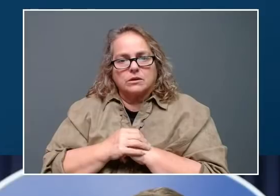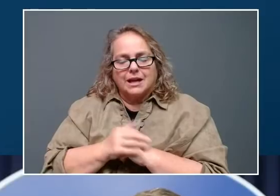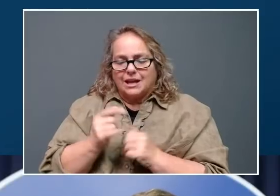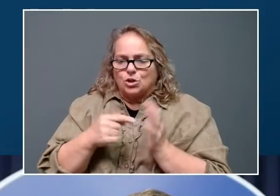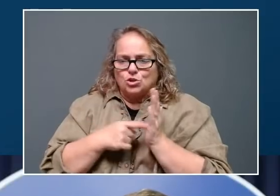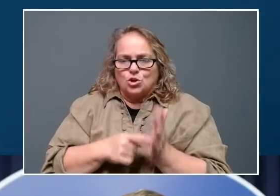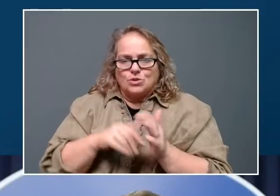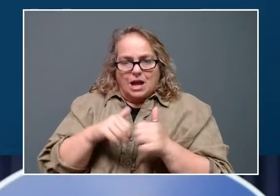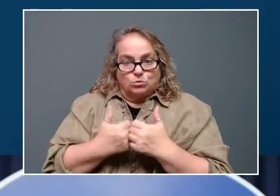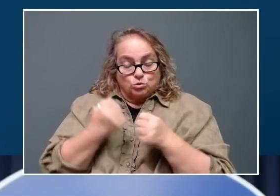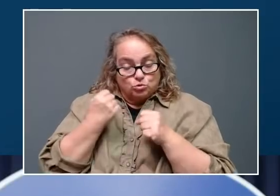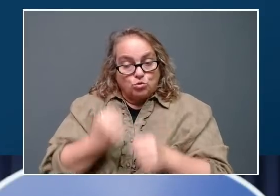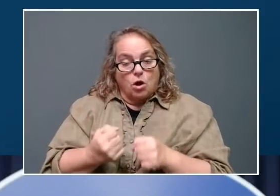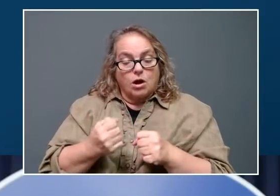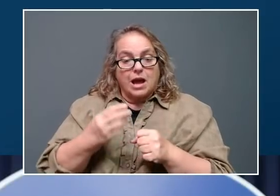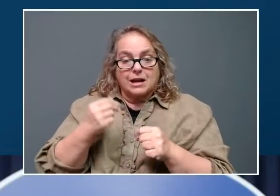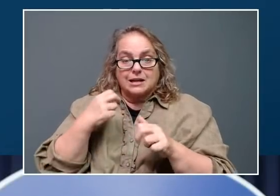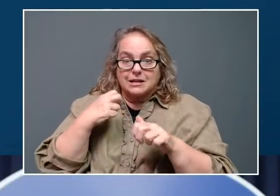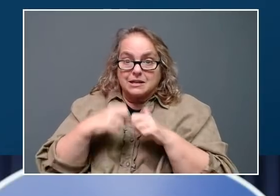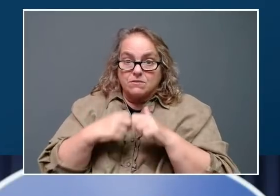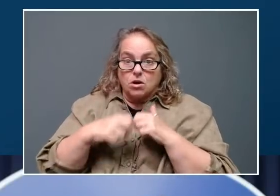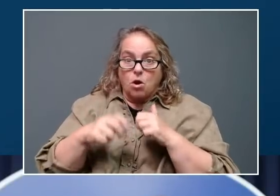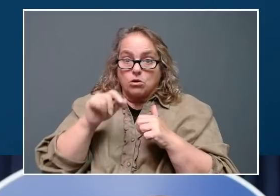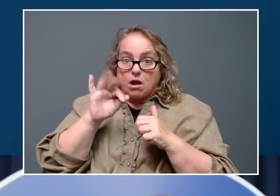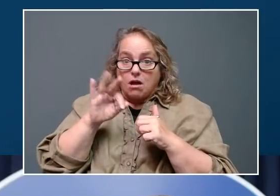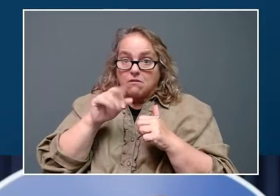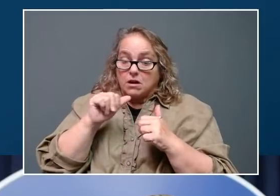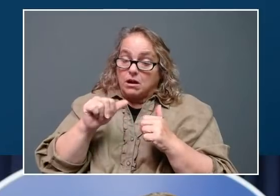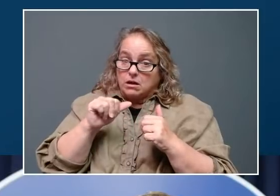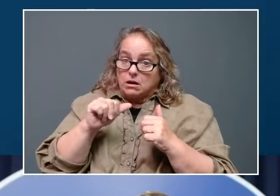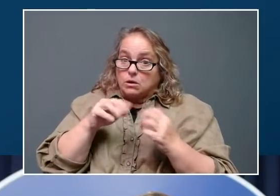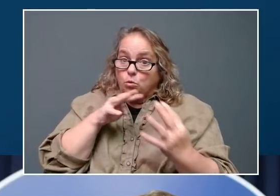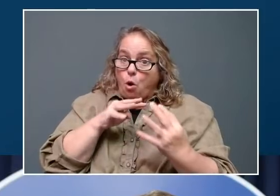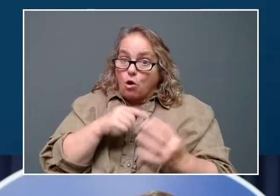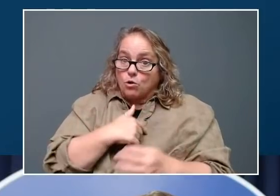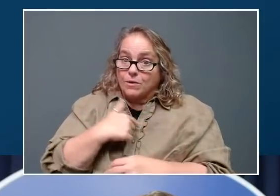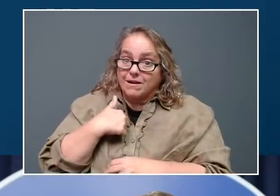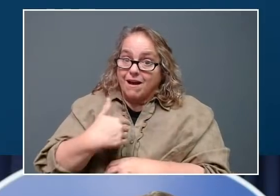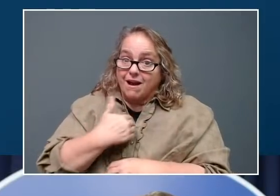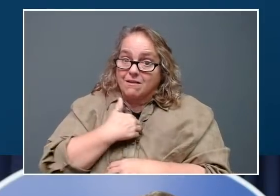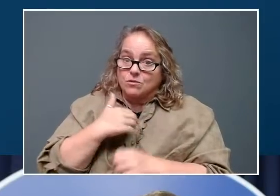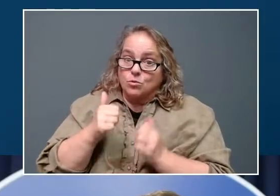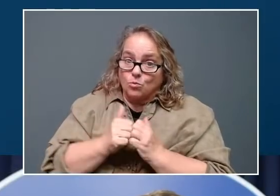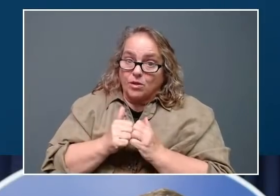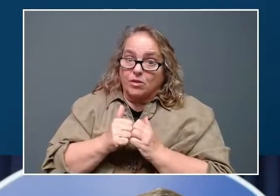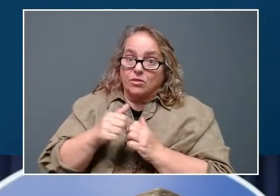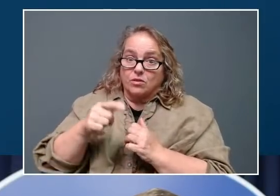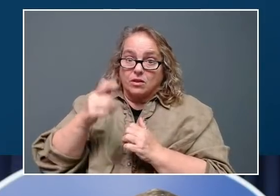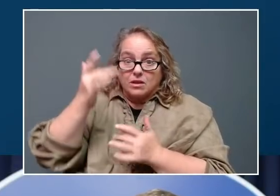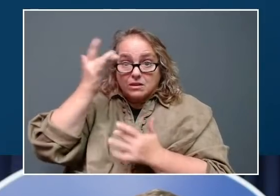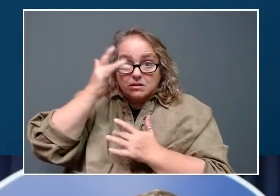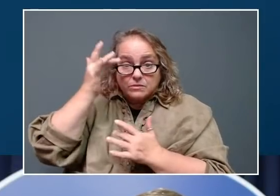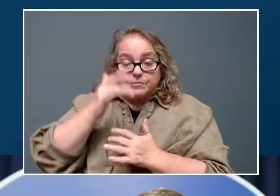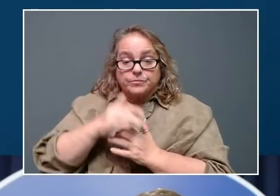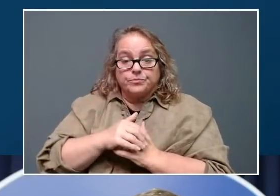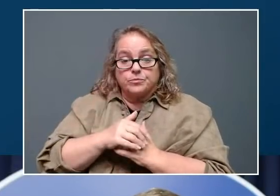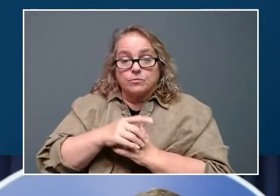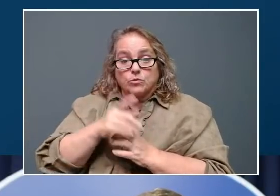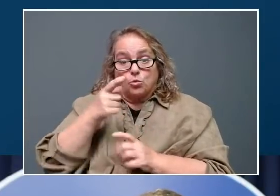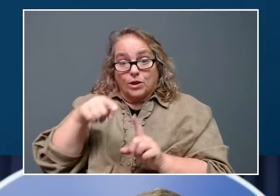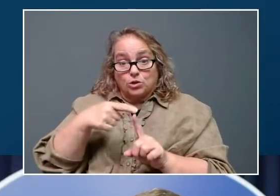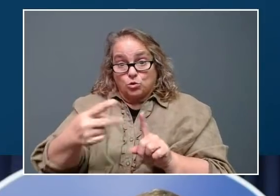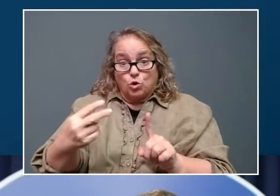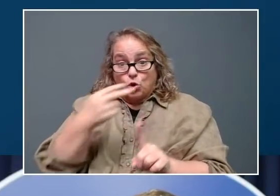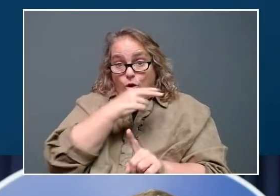strong, how difficult of an adversary we're facing is. With perspective and time to look back, I think this will be an